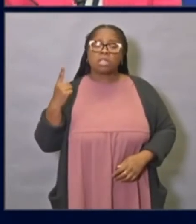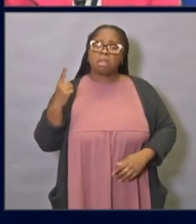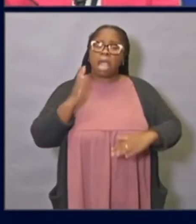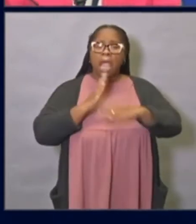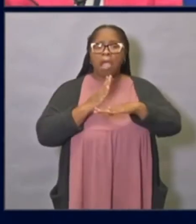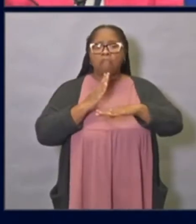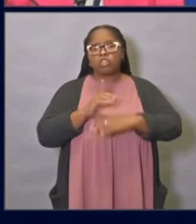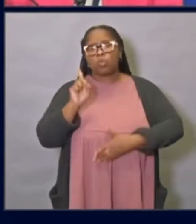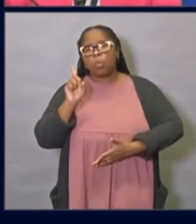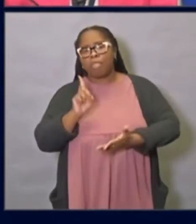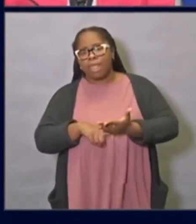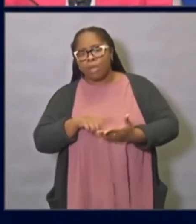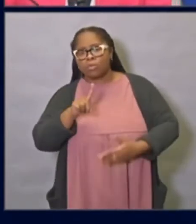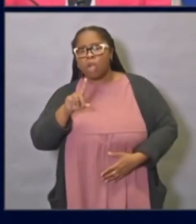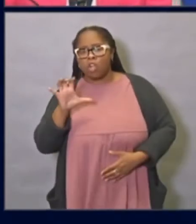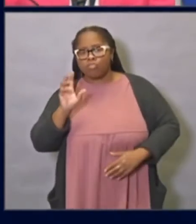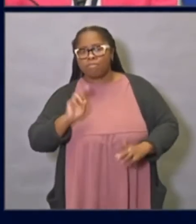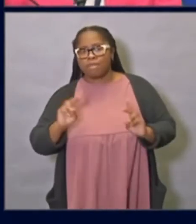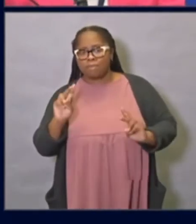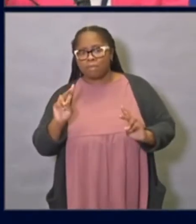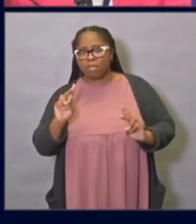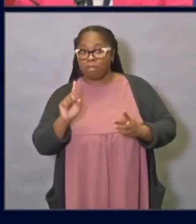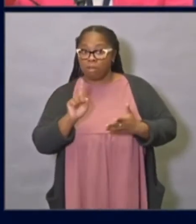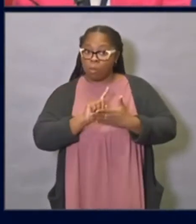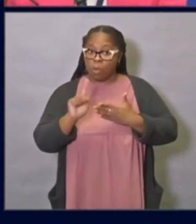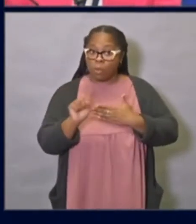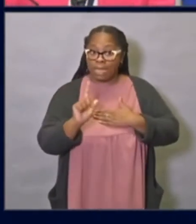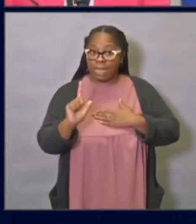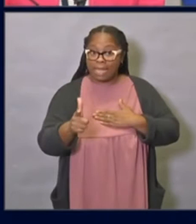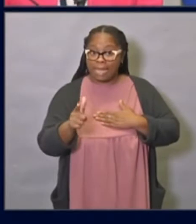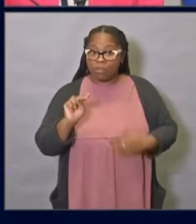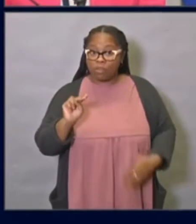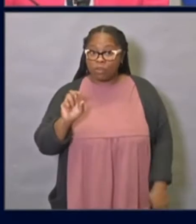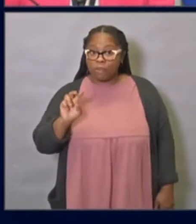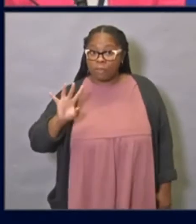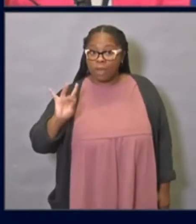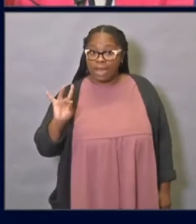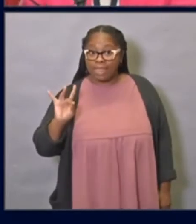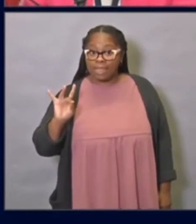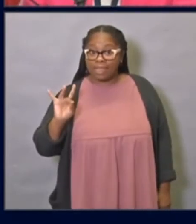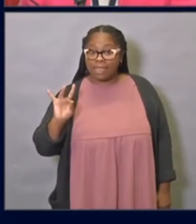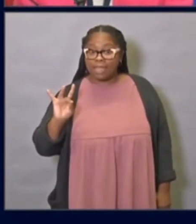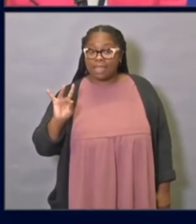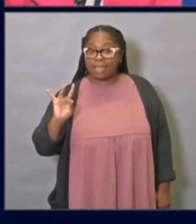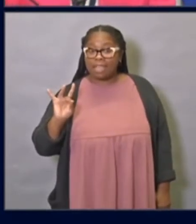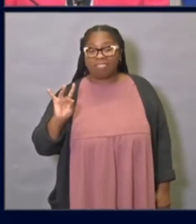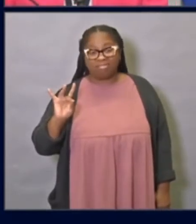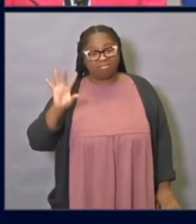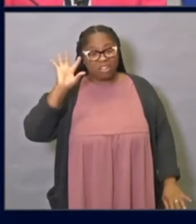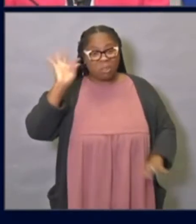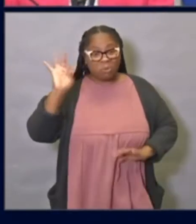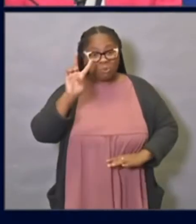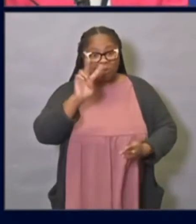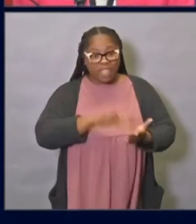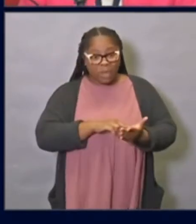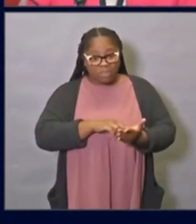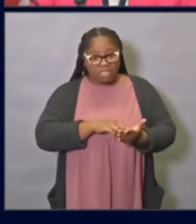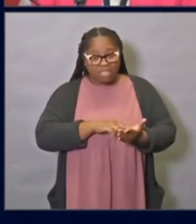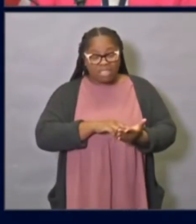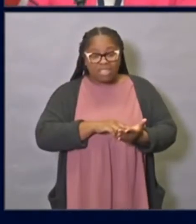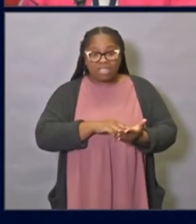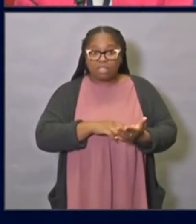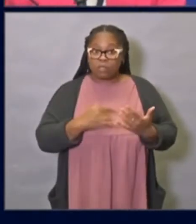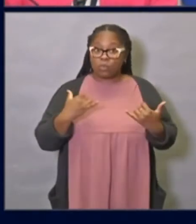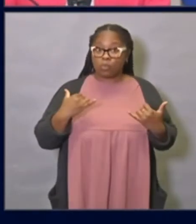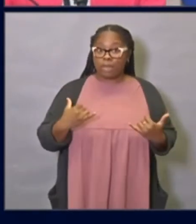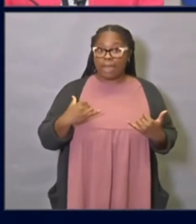over 1,100. 1 week later, on November 8th, the average daily cases was almost 2,000, and today